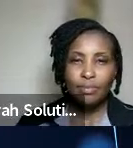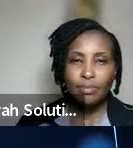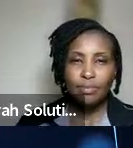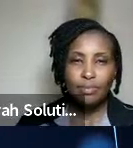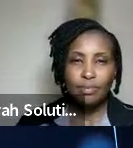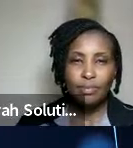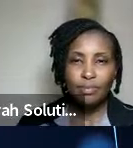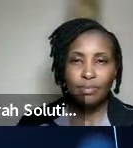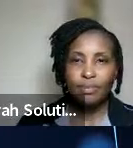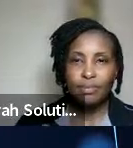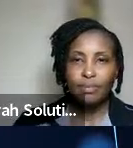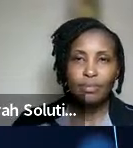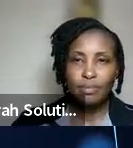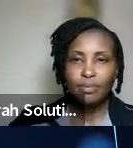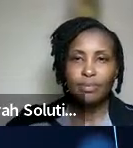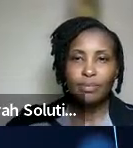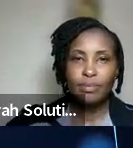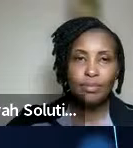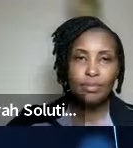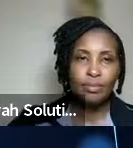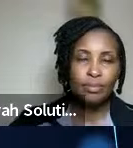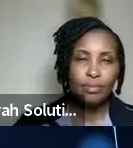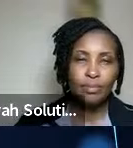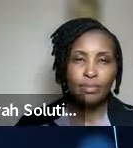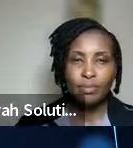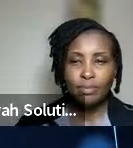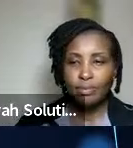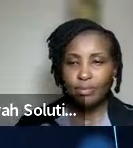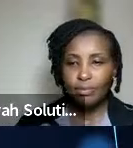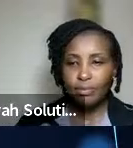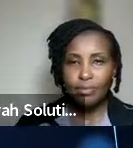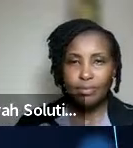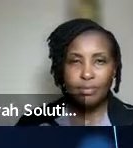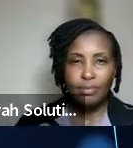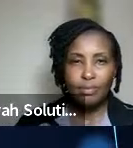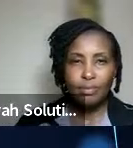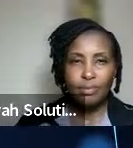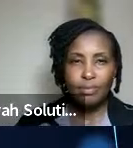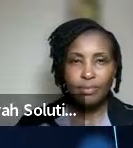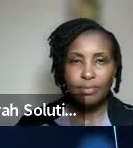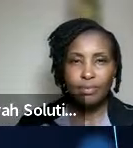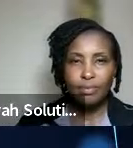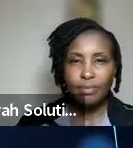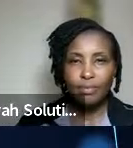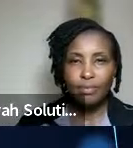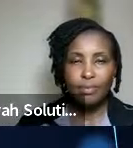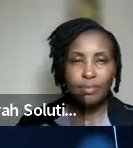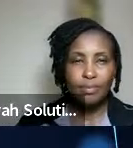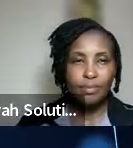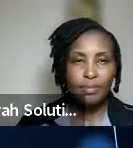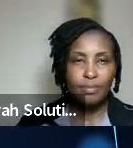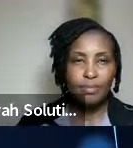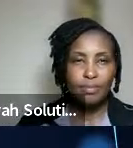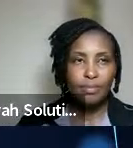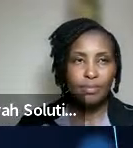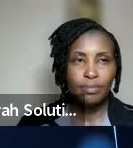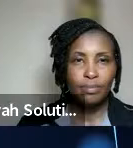July 1986. They saw the fruits in 2012 when the act was